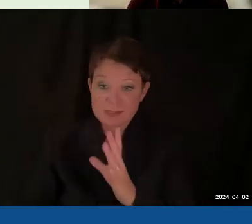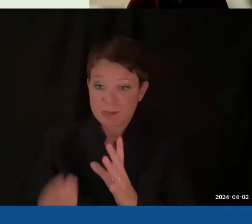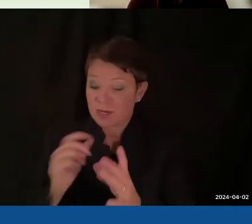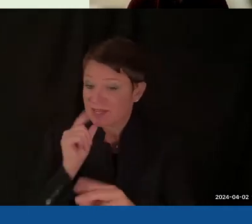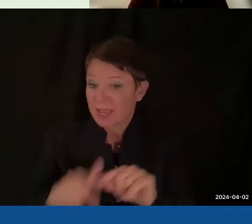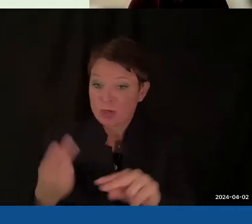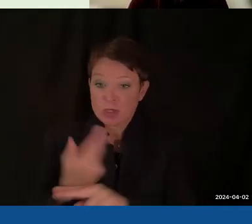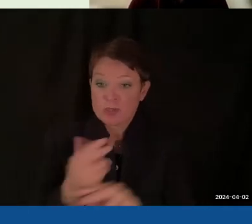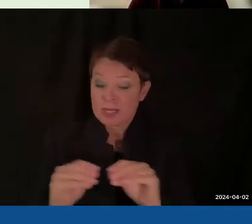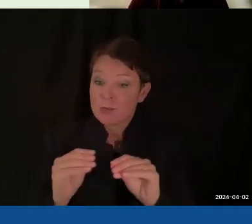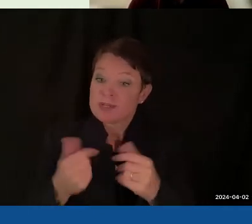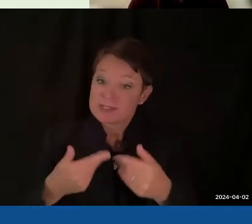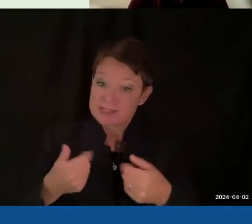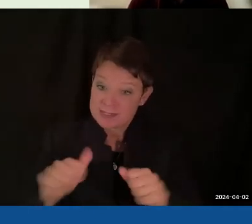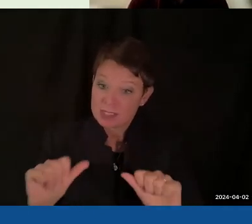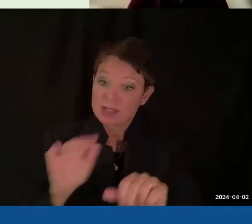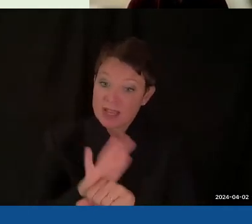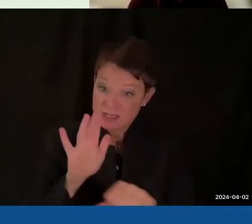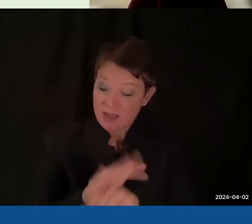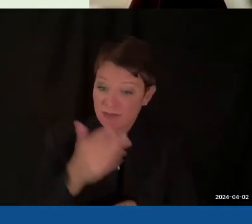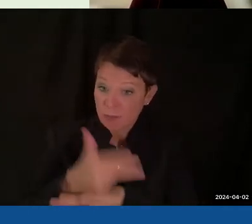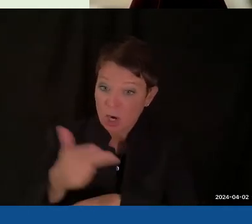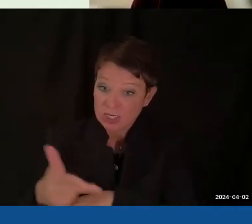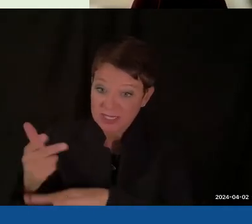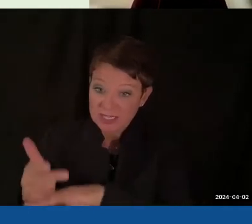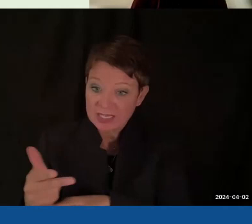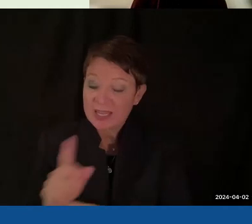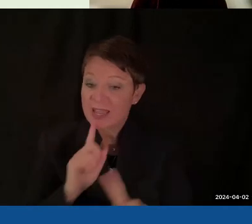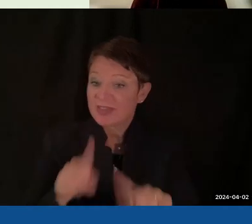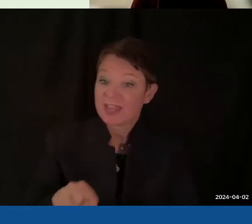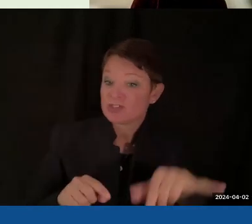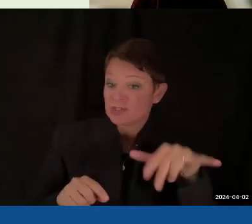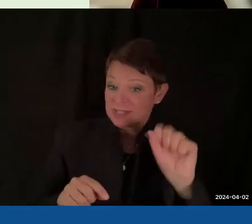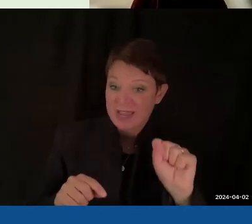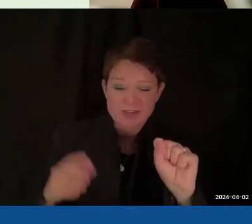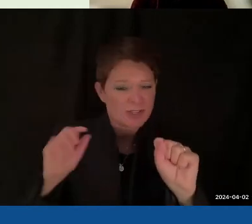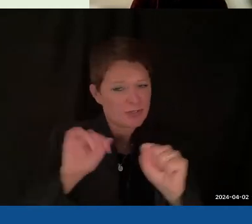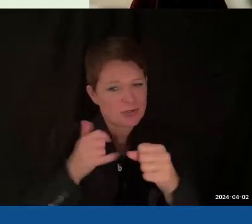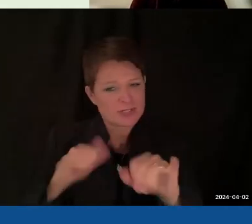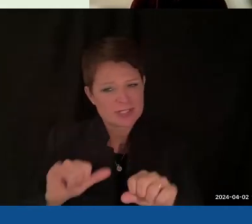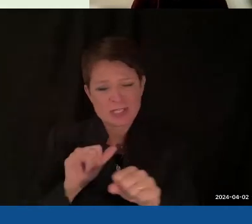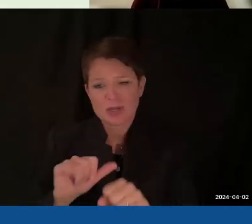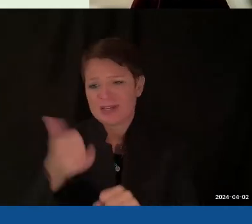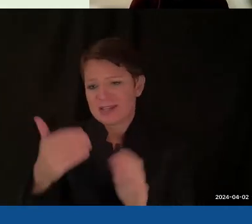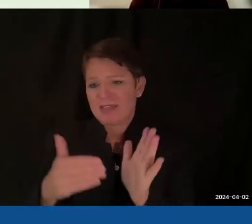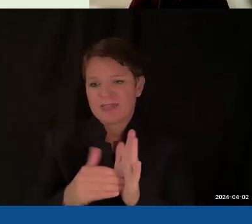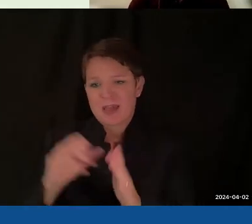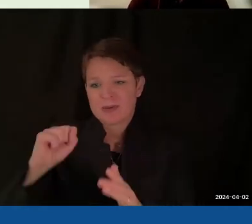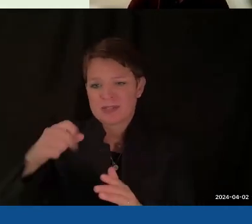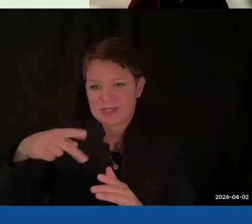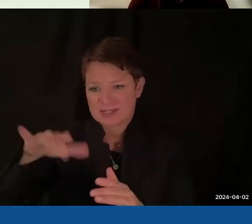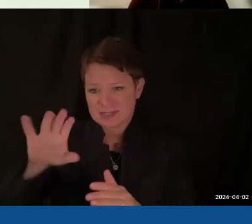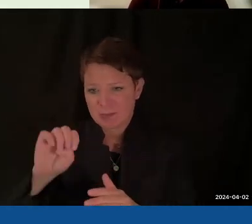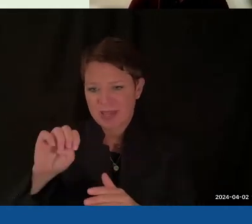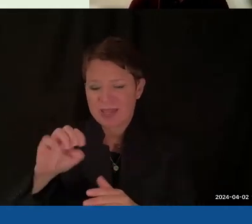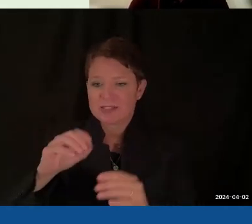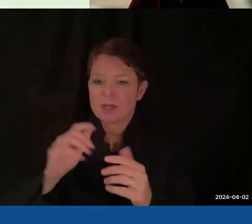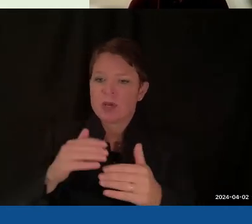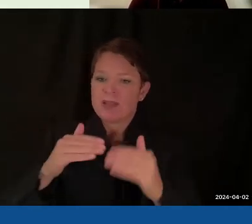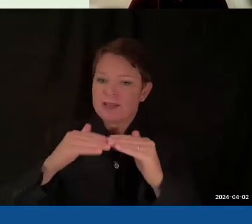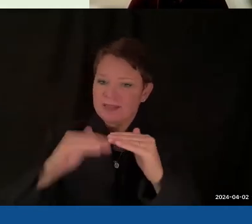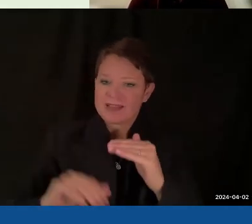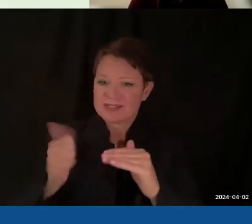enough capacity with those taken out? And the answer is yes, there's still 10,000 spaces within a 10-minute